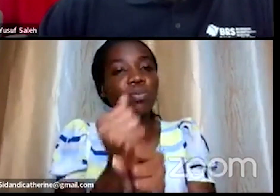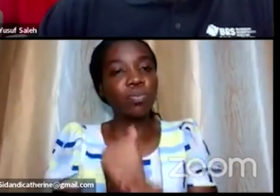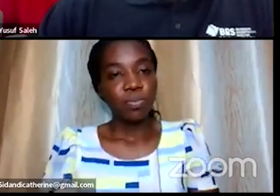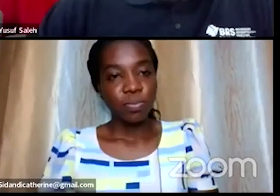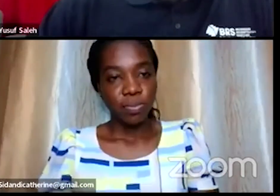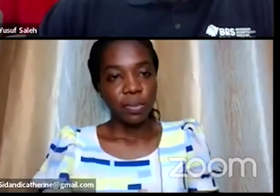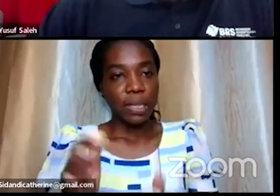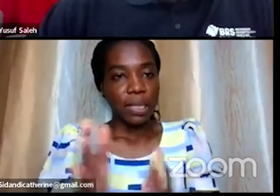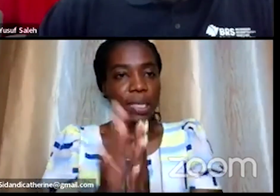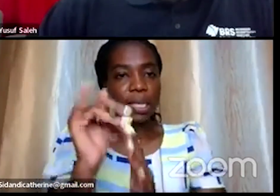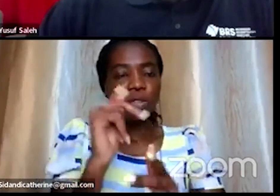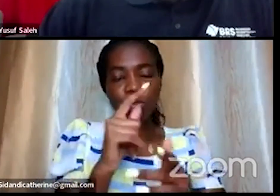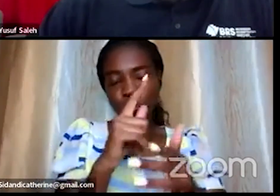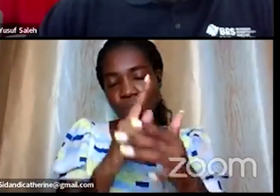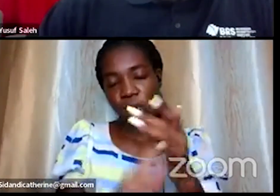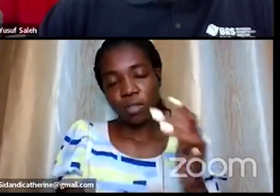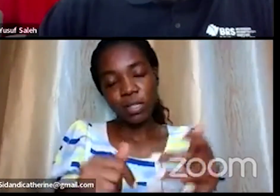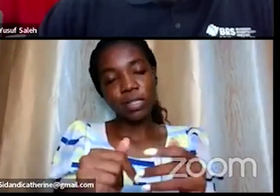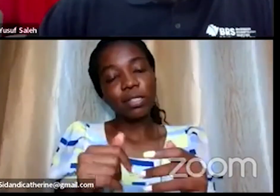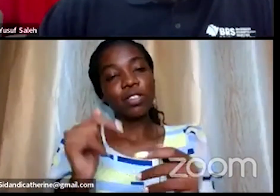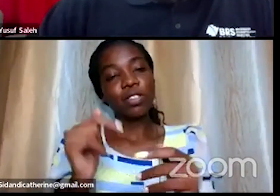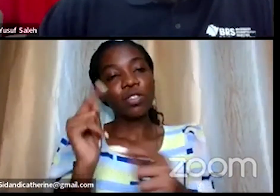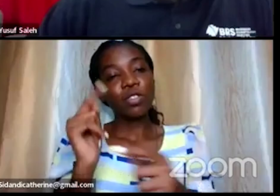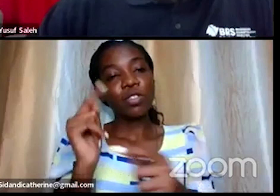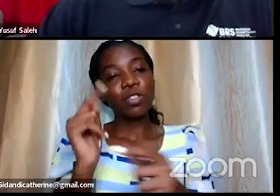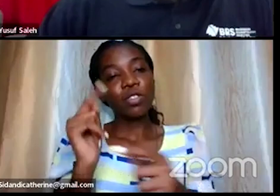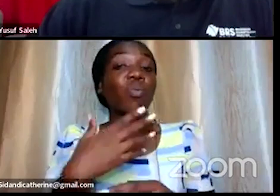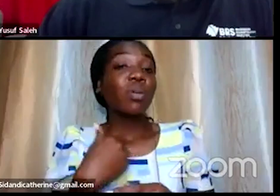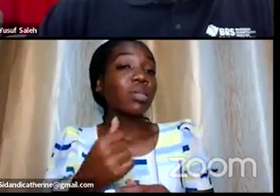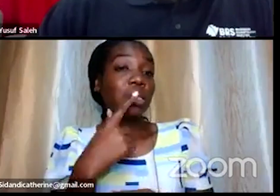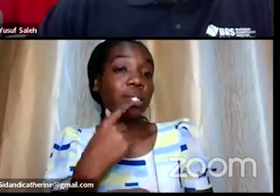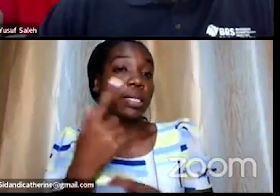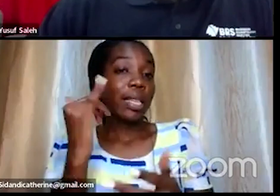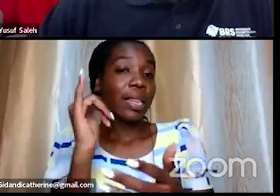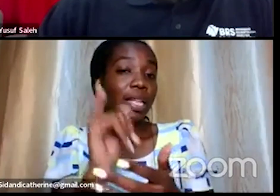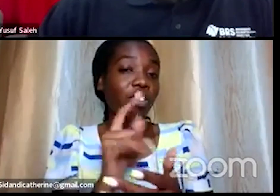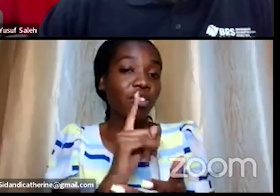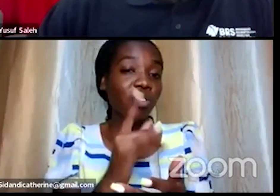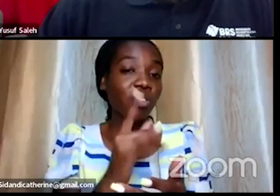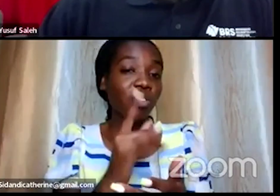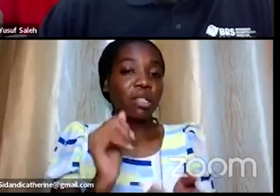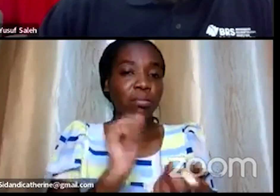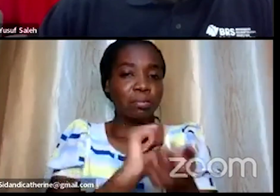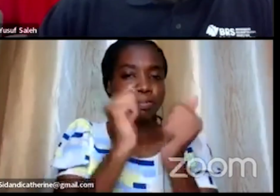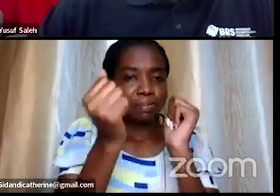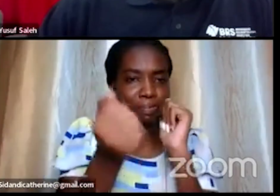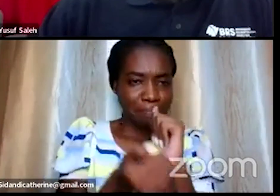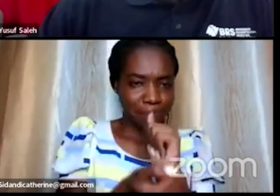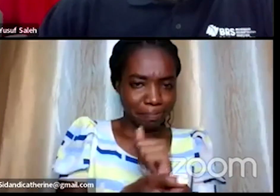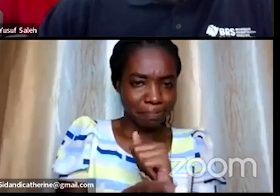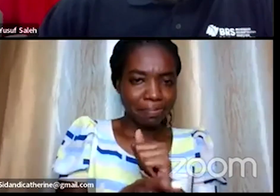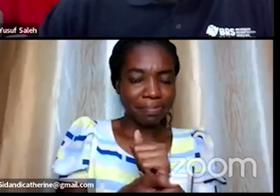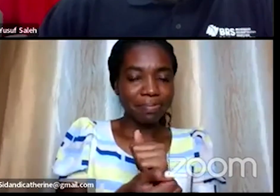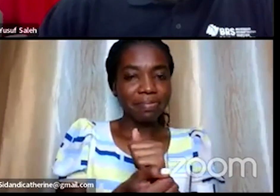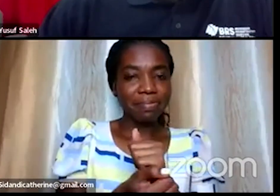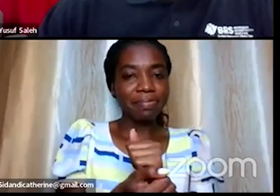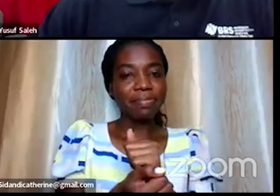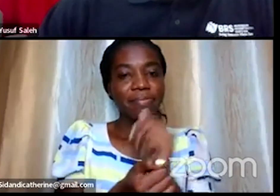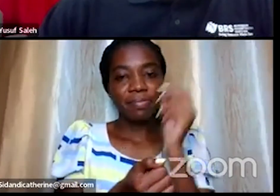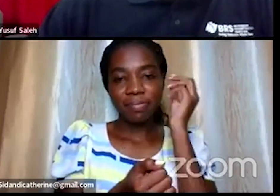think that is what you were alluding to, Yusuf. And at this point, allow me to switch on to